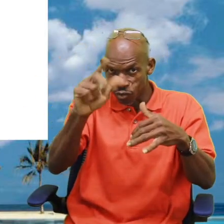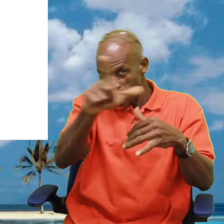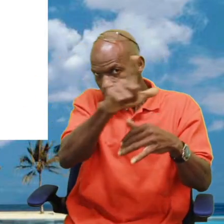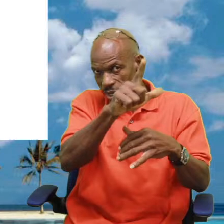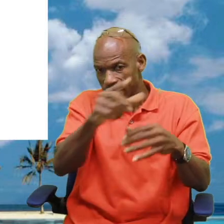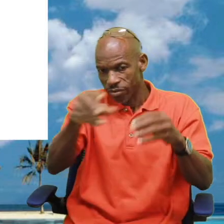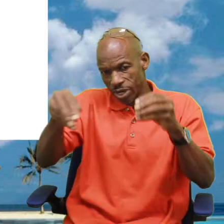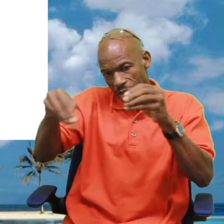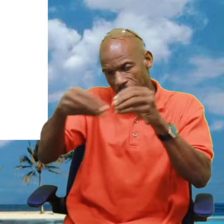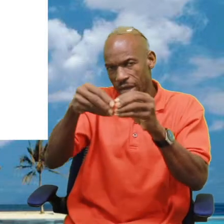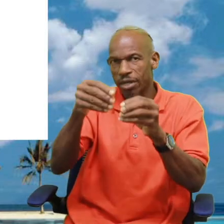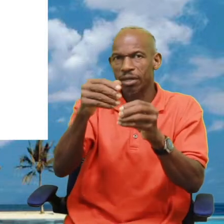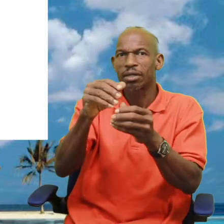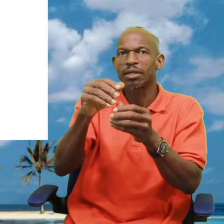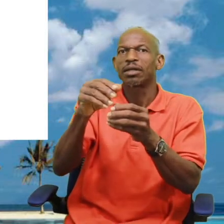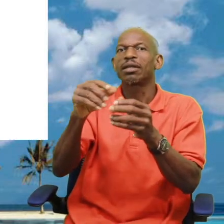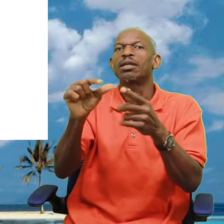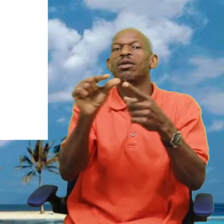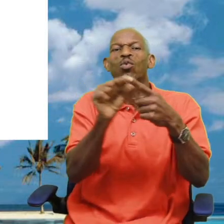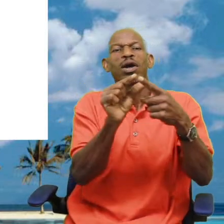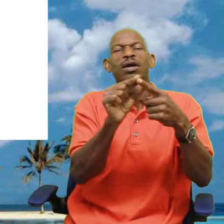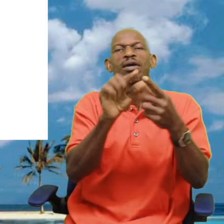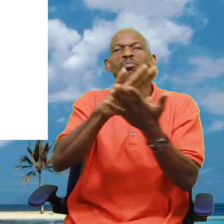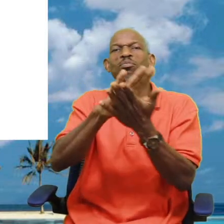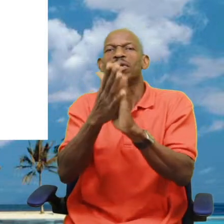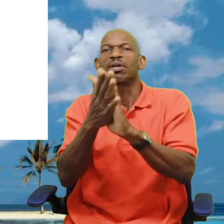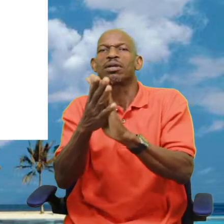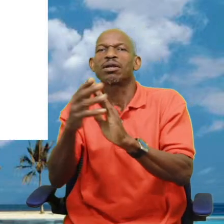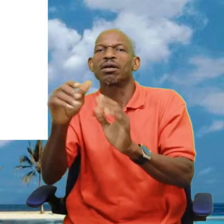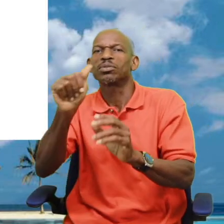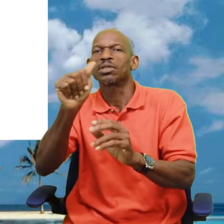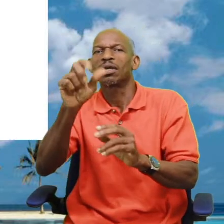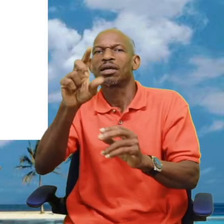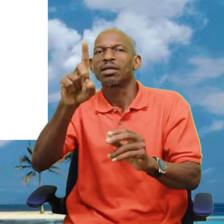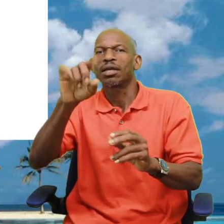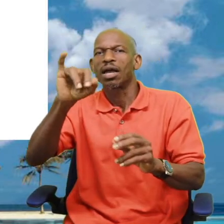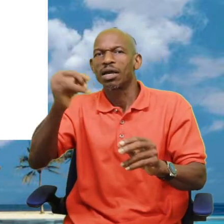this one noun, which is dog,